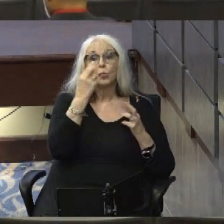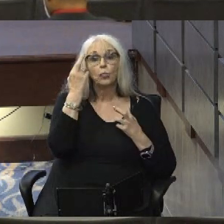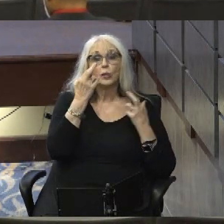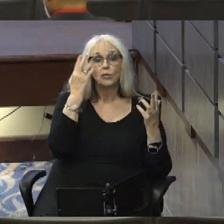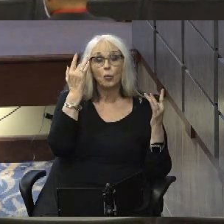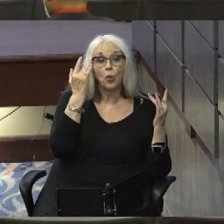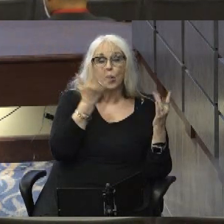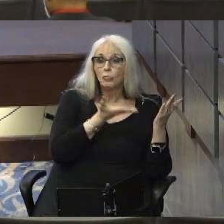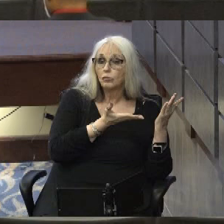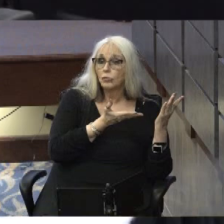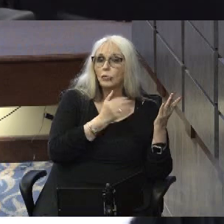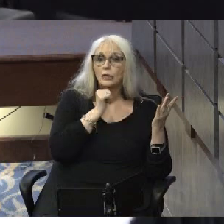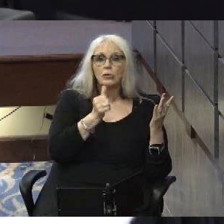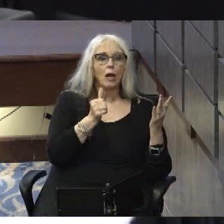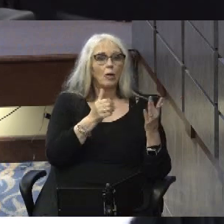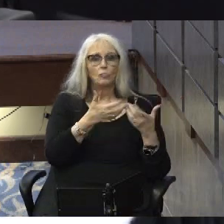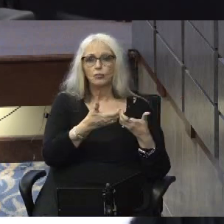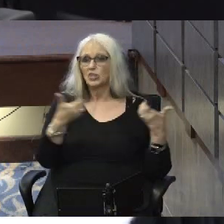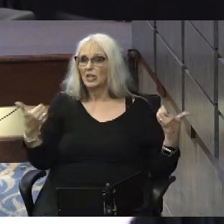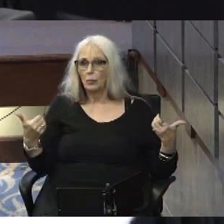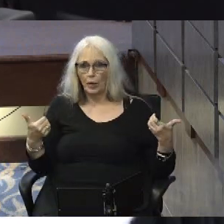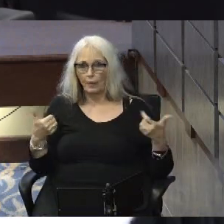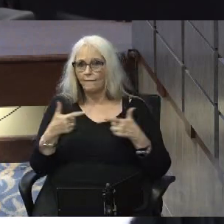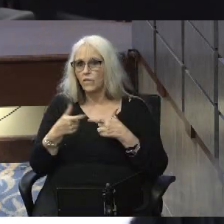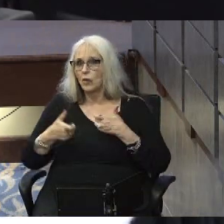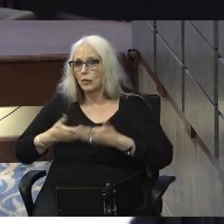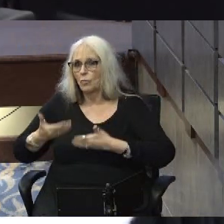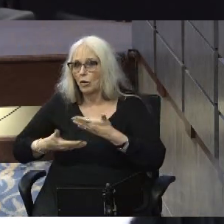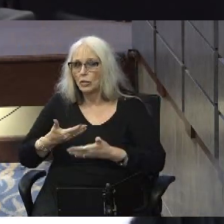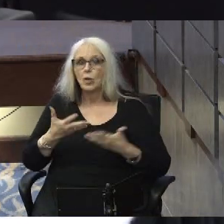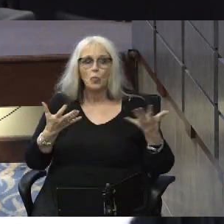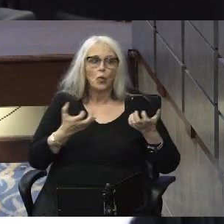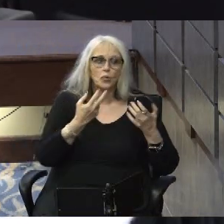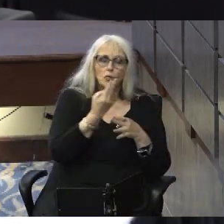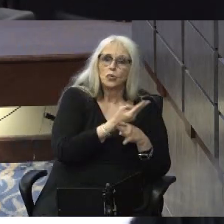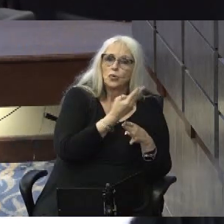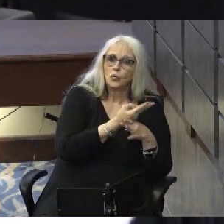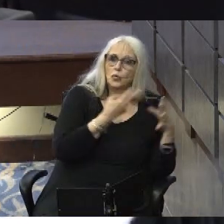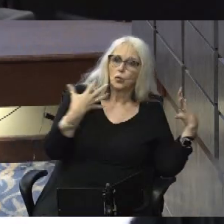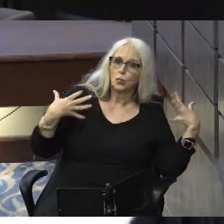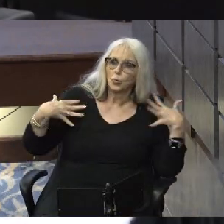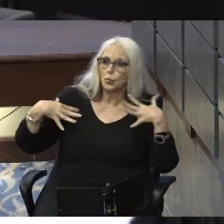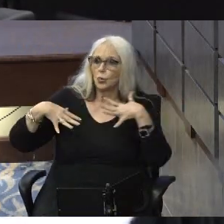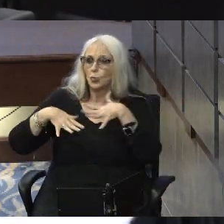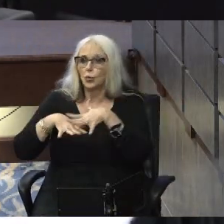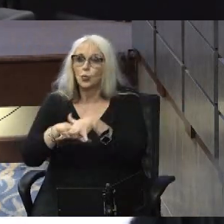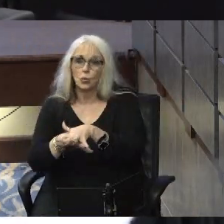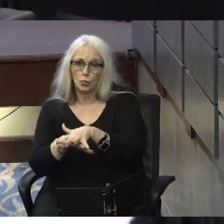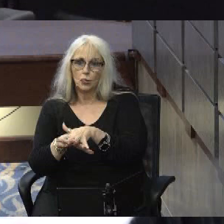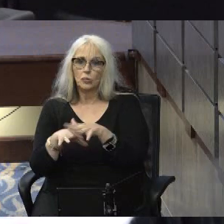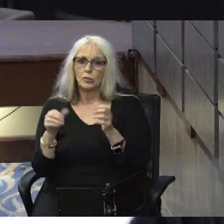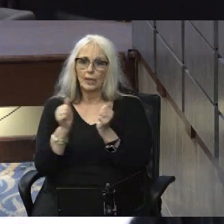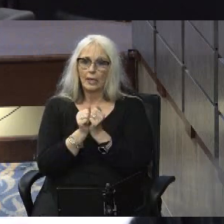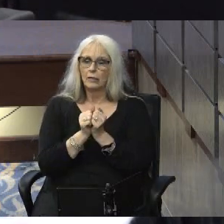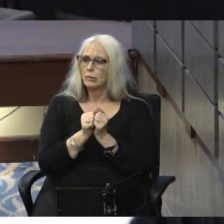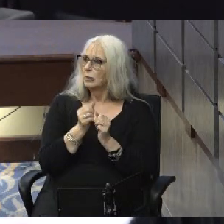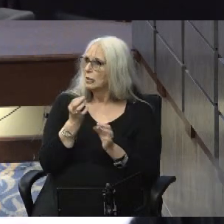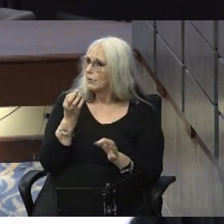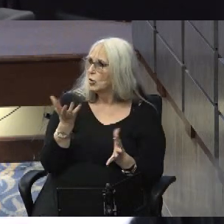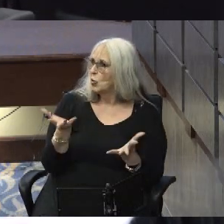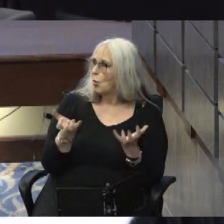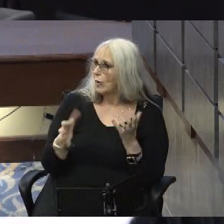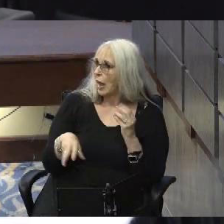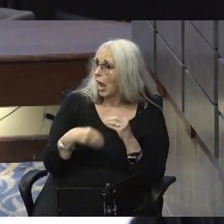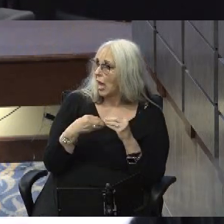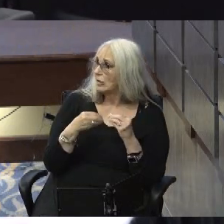to be this sort of separated process. It needs to be integrated so that everything really comes together. I don't know, Christina, if you have anything to add to that,